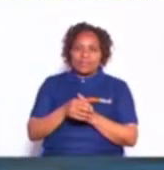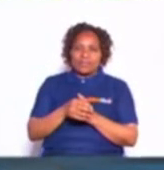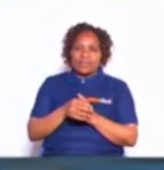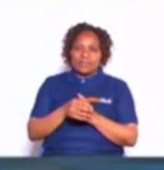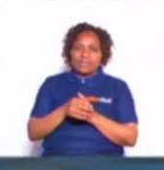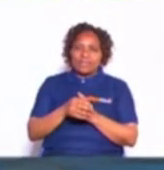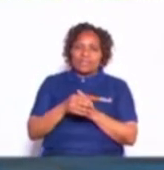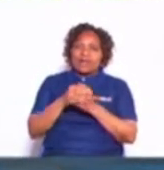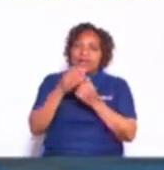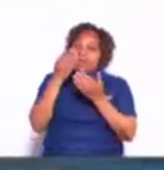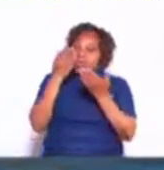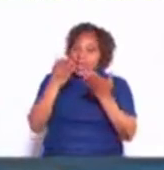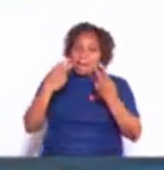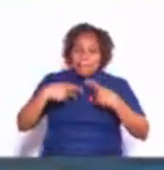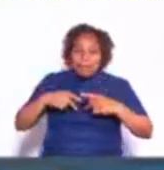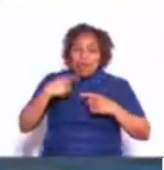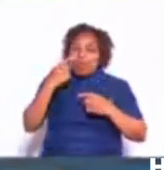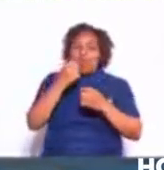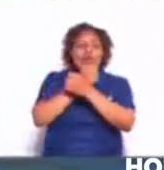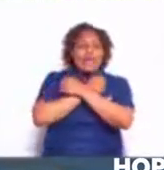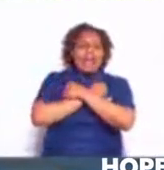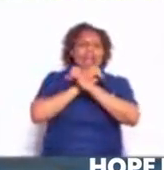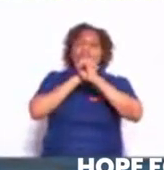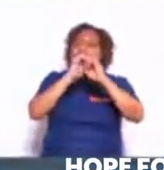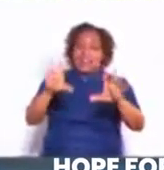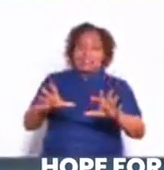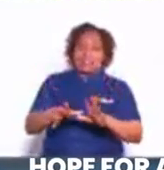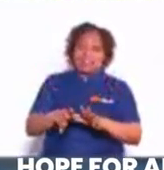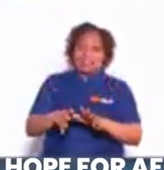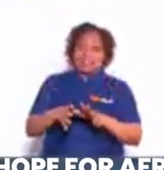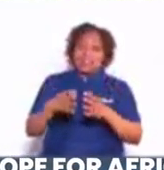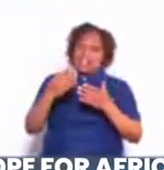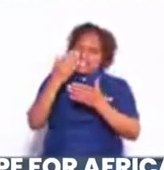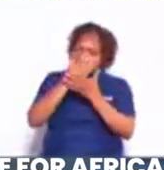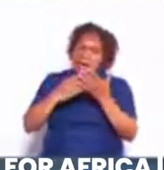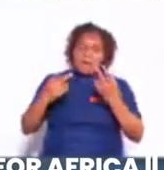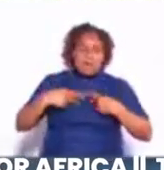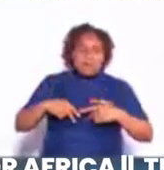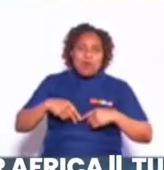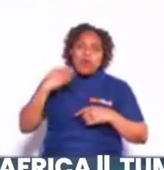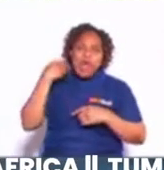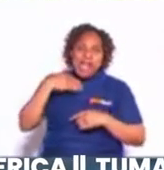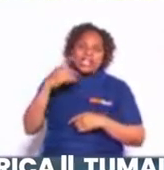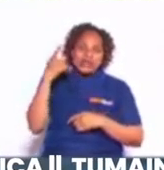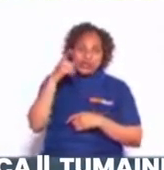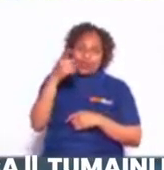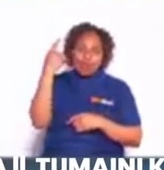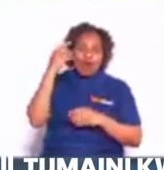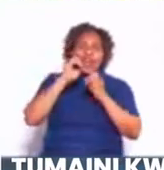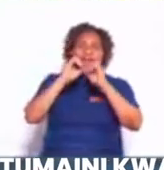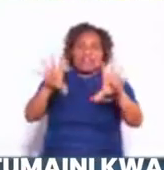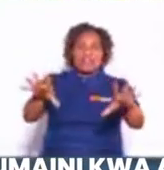There are some people who loves you for nothing. There are some people who hates you for nothing.